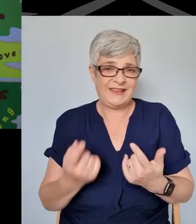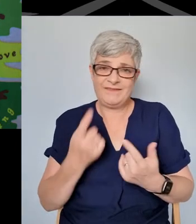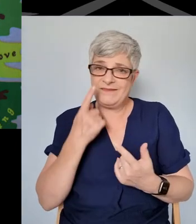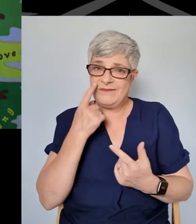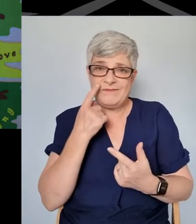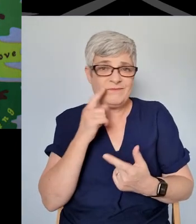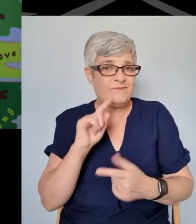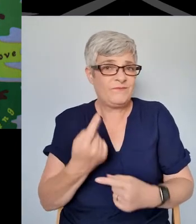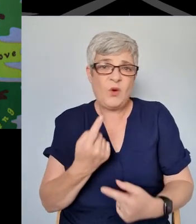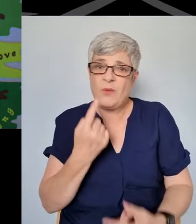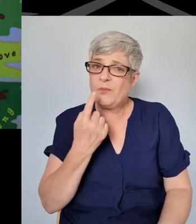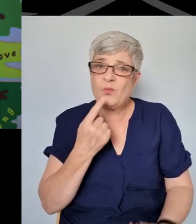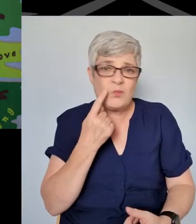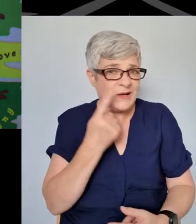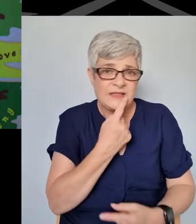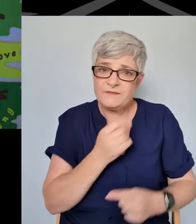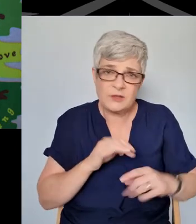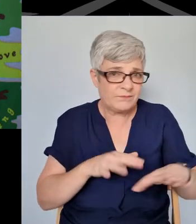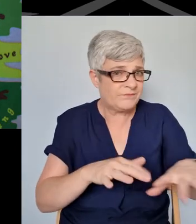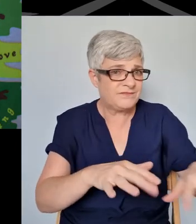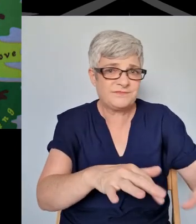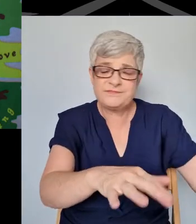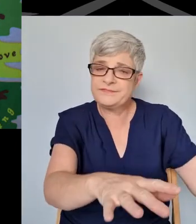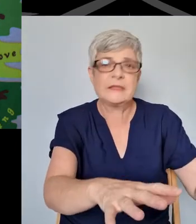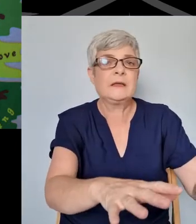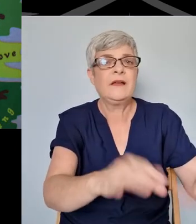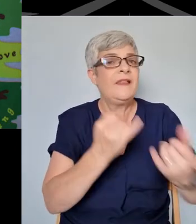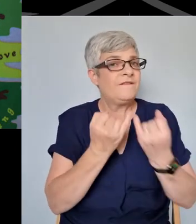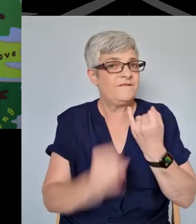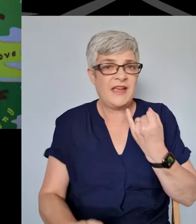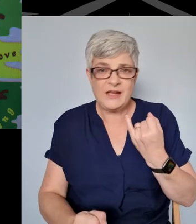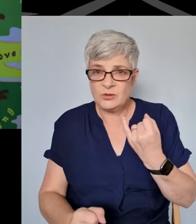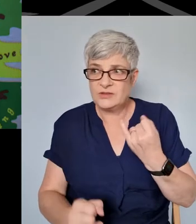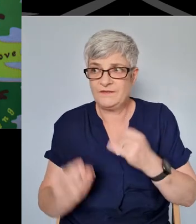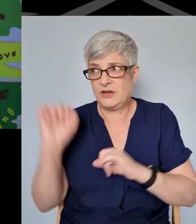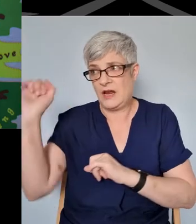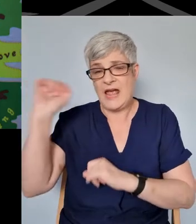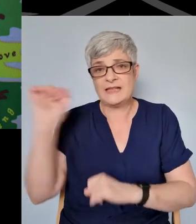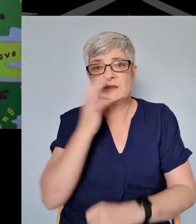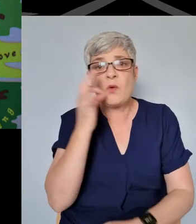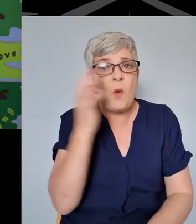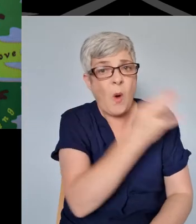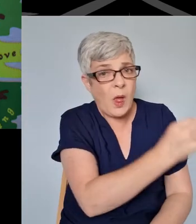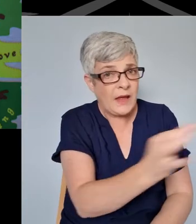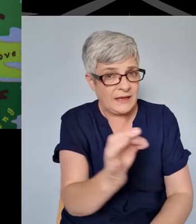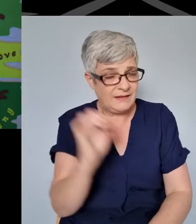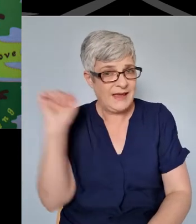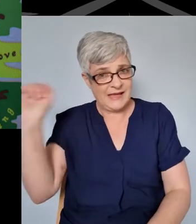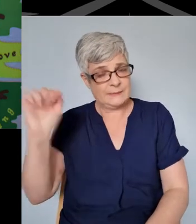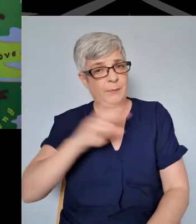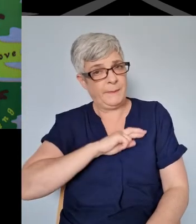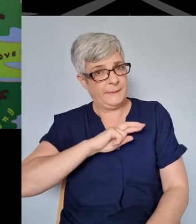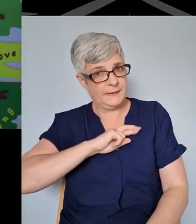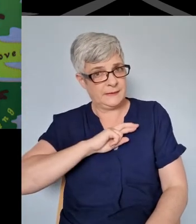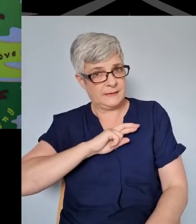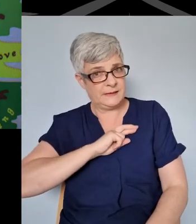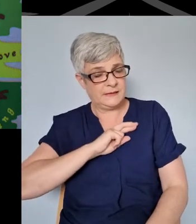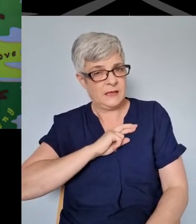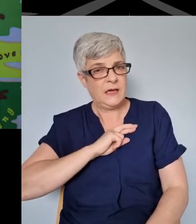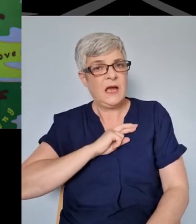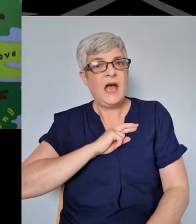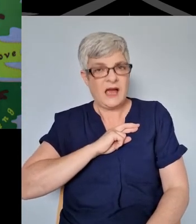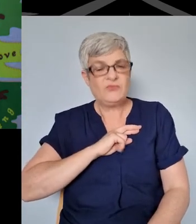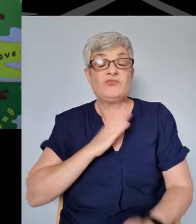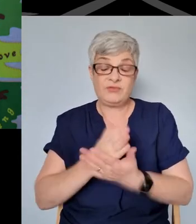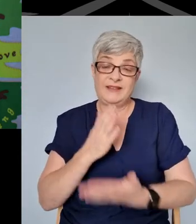in the world. They had failed to live up to his calling and his purposes. And it was going to take